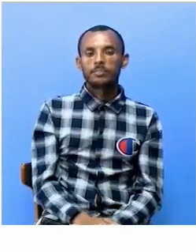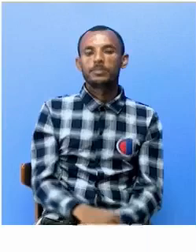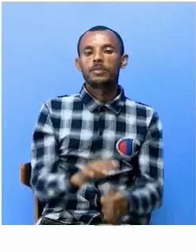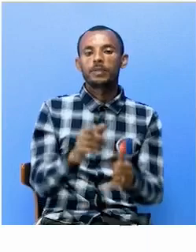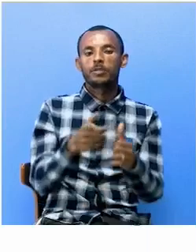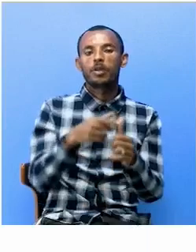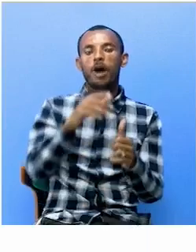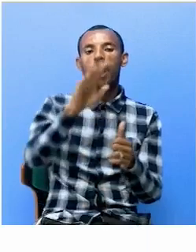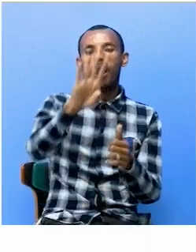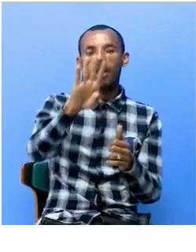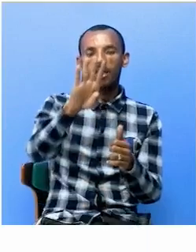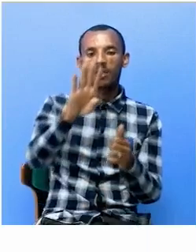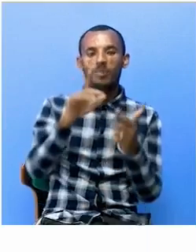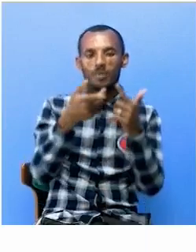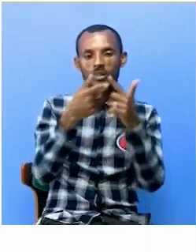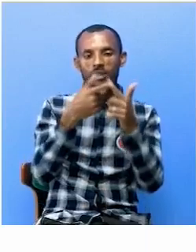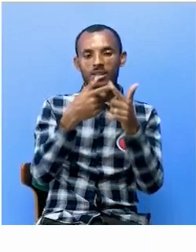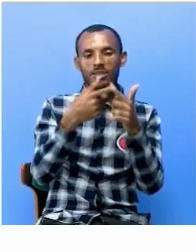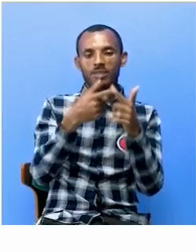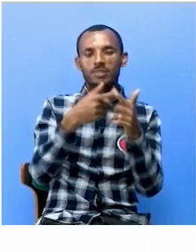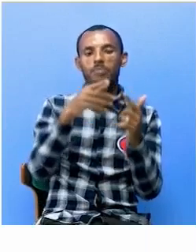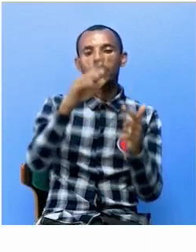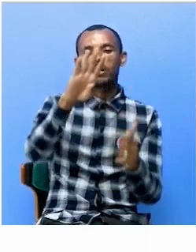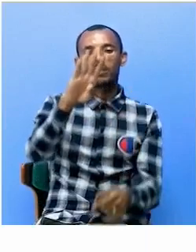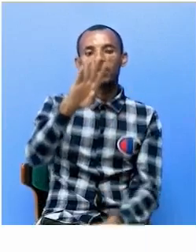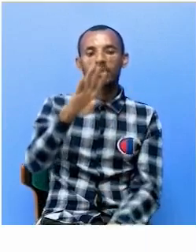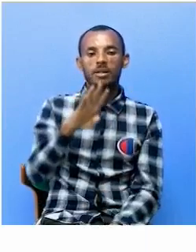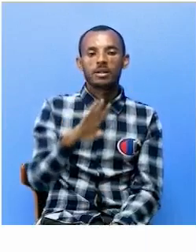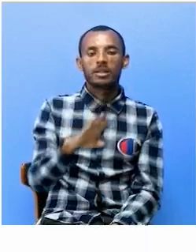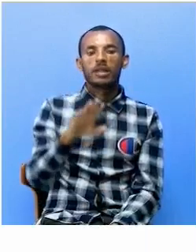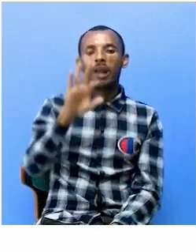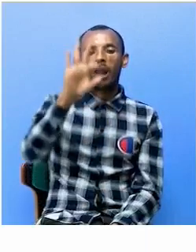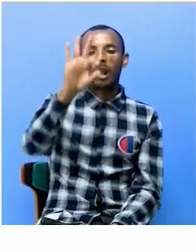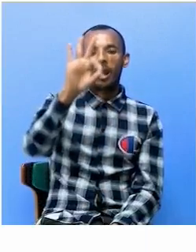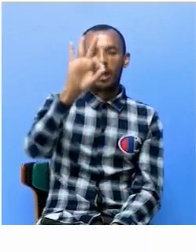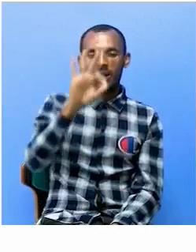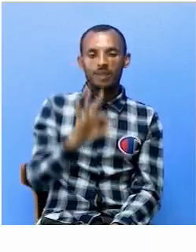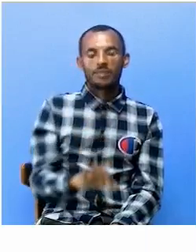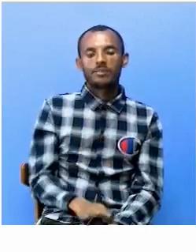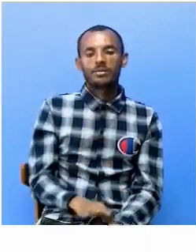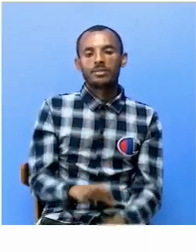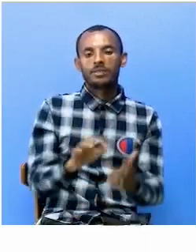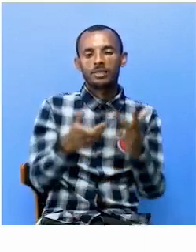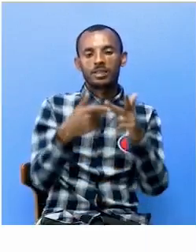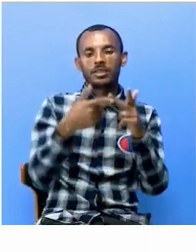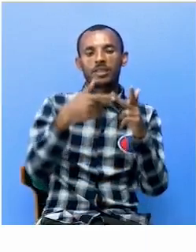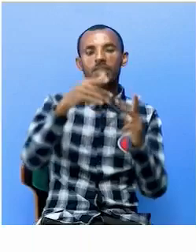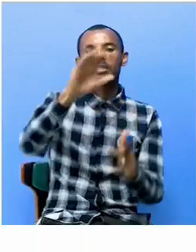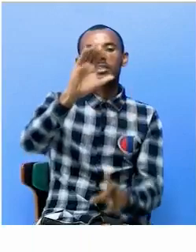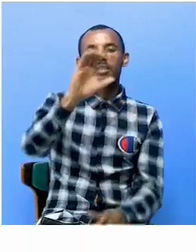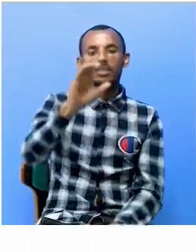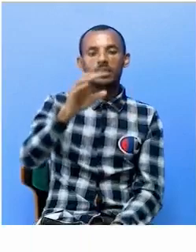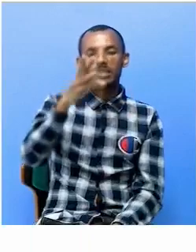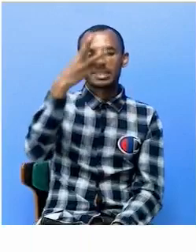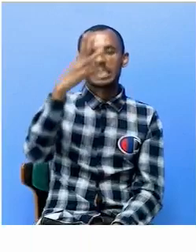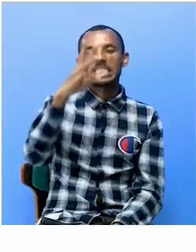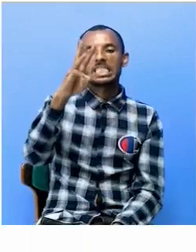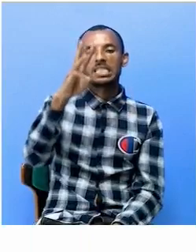and the second take 9, The third takes